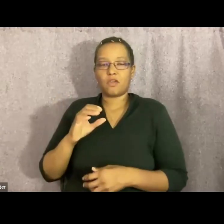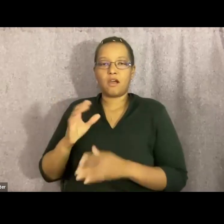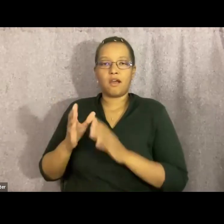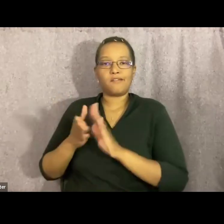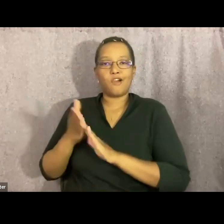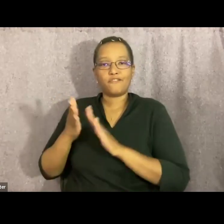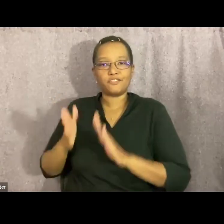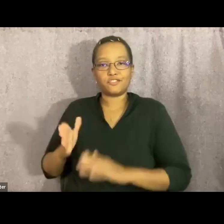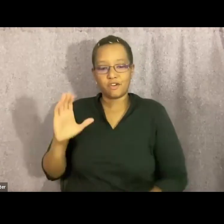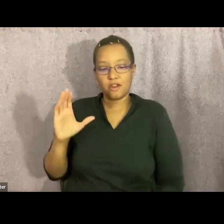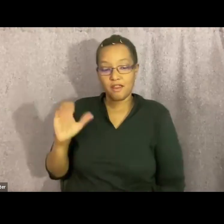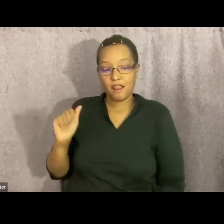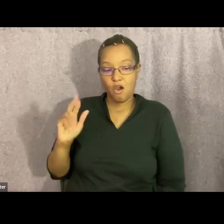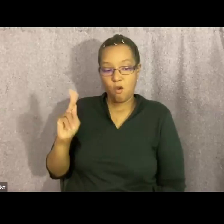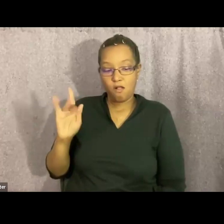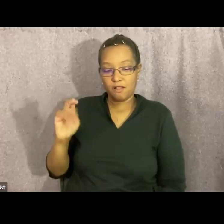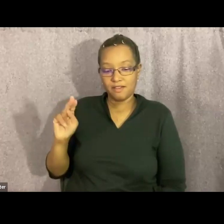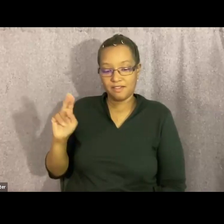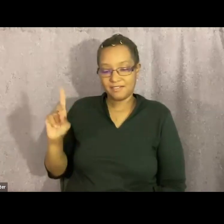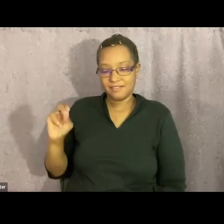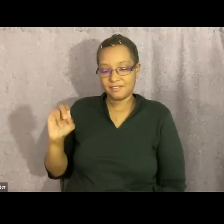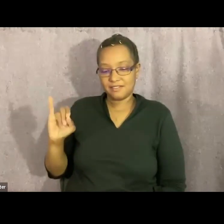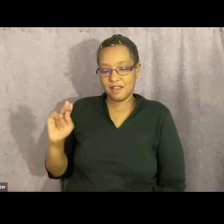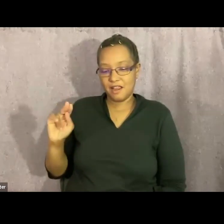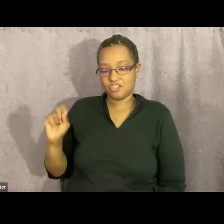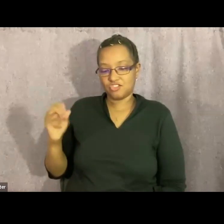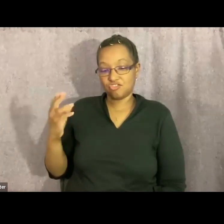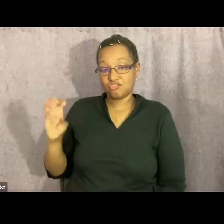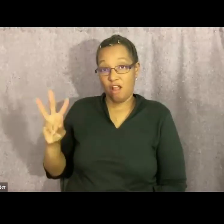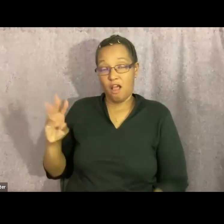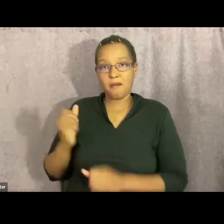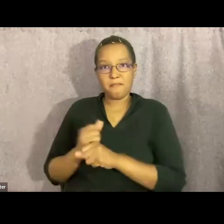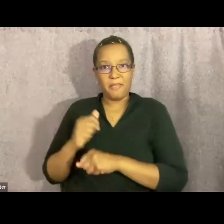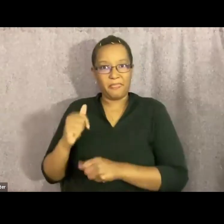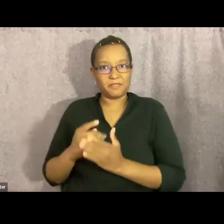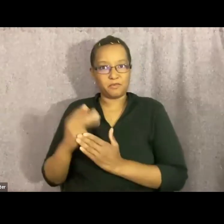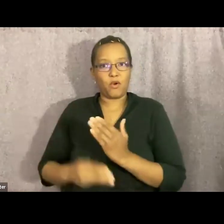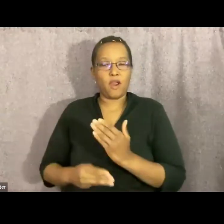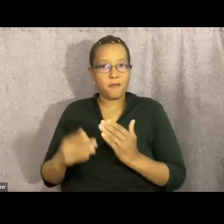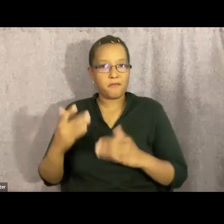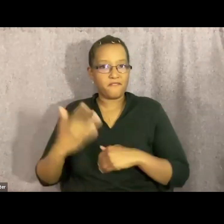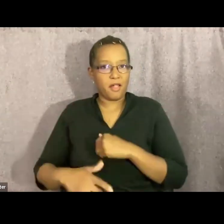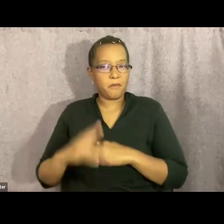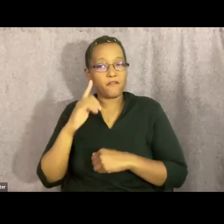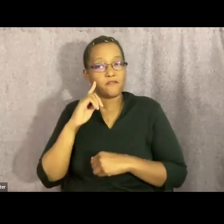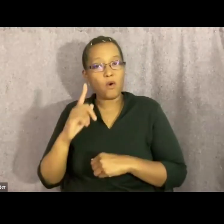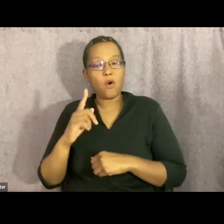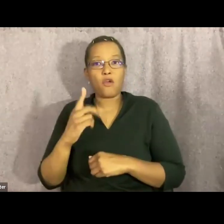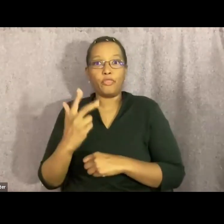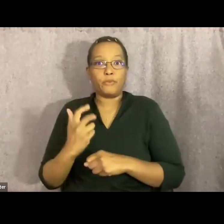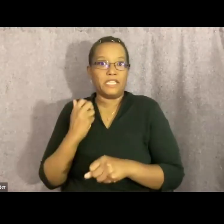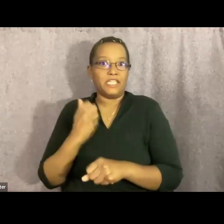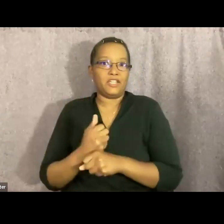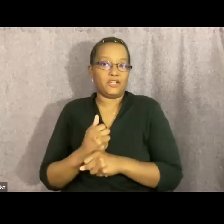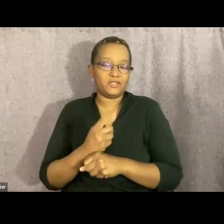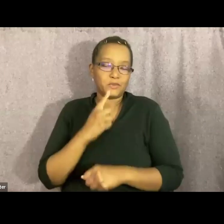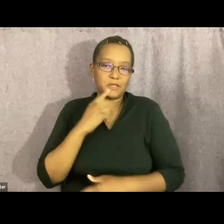possible today, not just for 1 year, but as a 3-year initiative, which is just a beautiful opportunity to